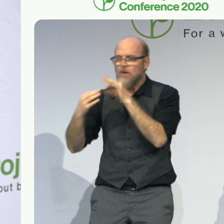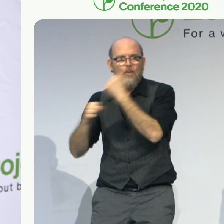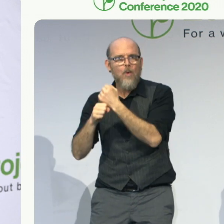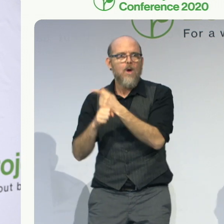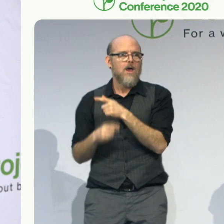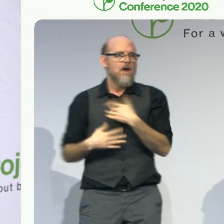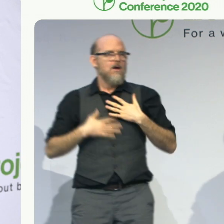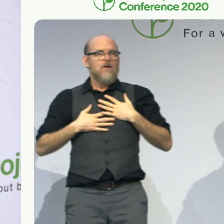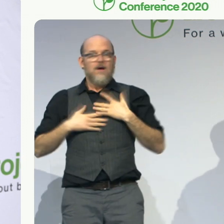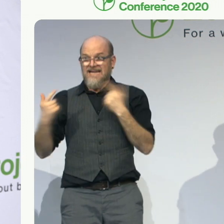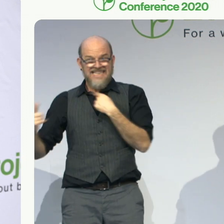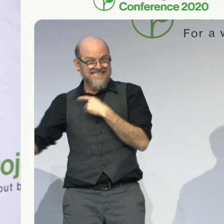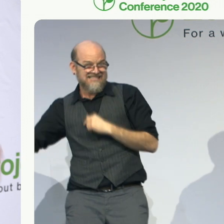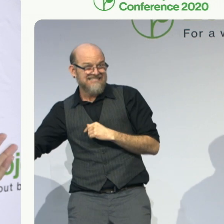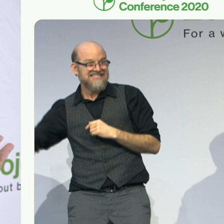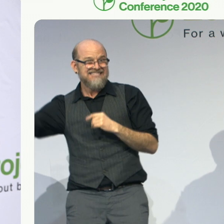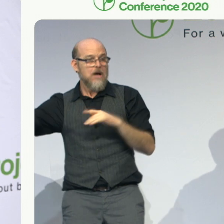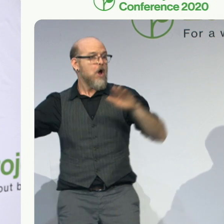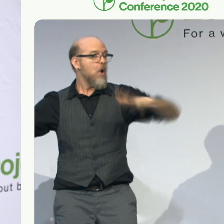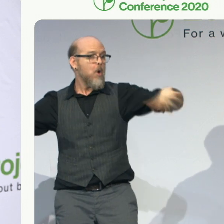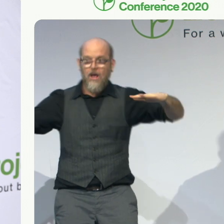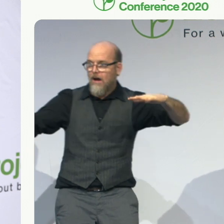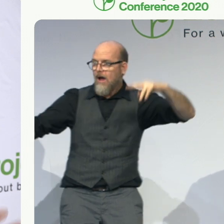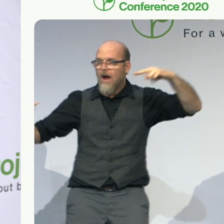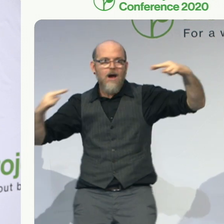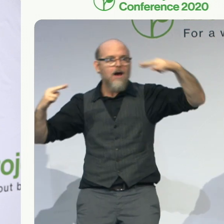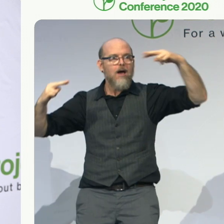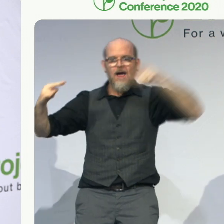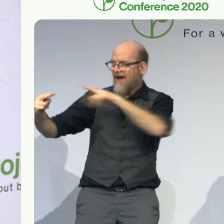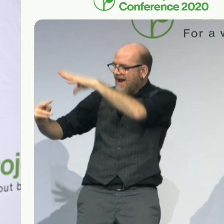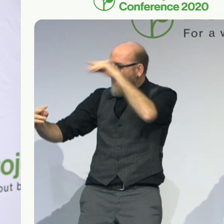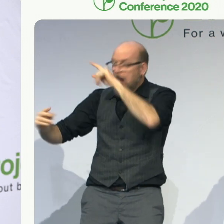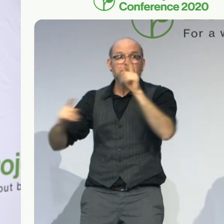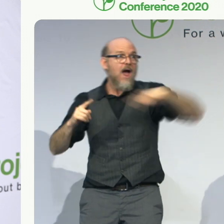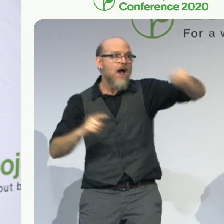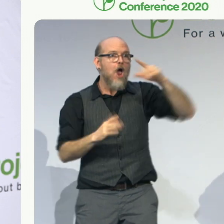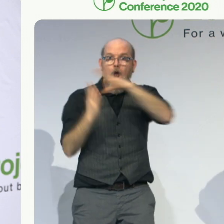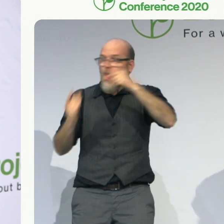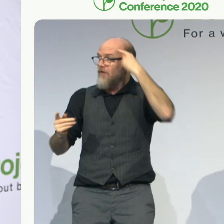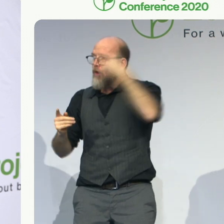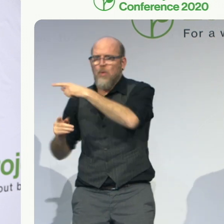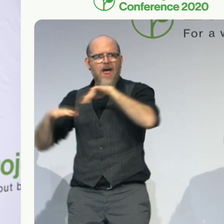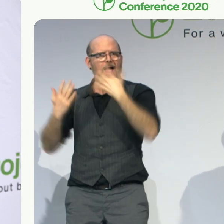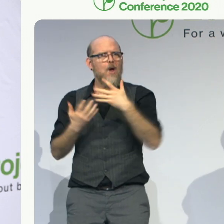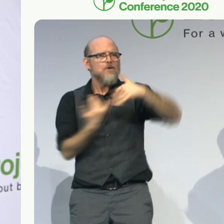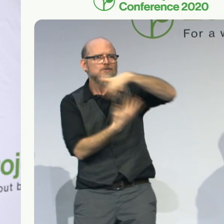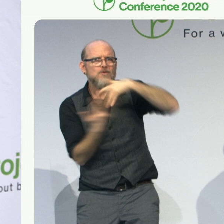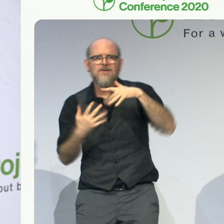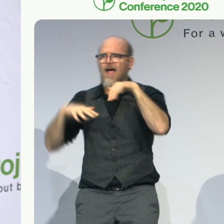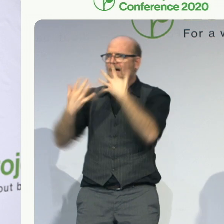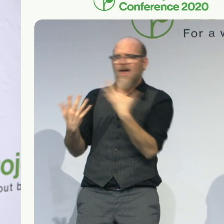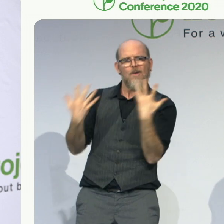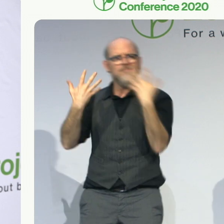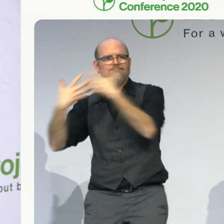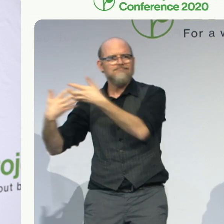and experience." I am not a hero, no. I am simply the product of efforts of a group